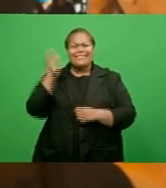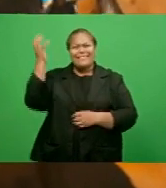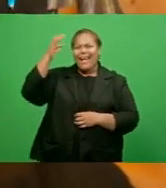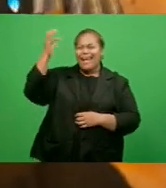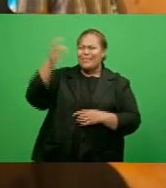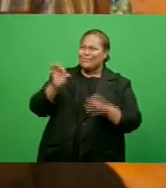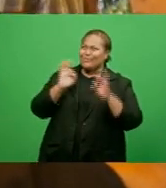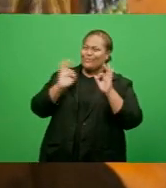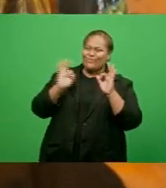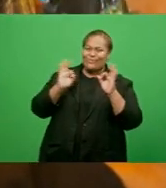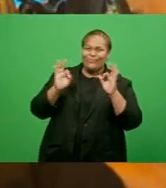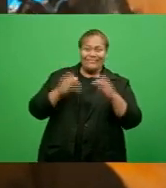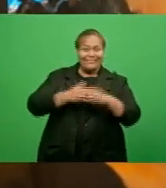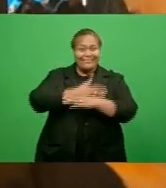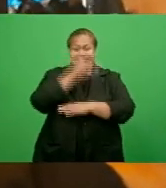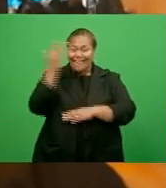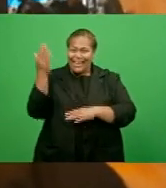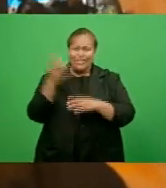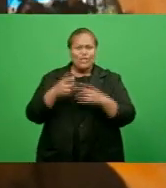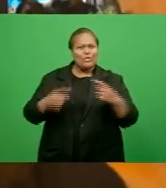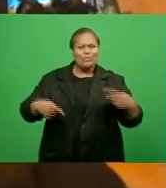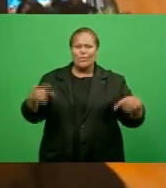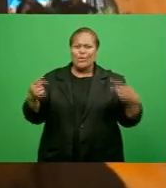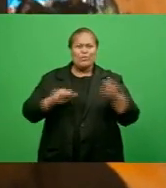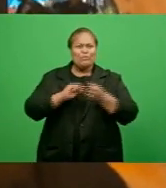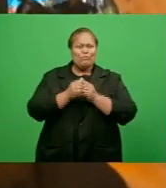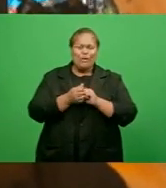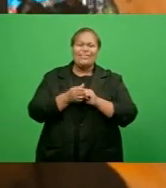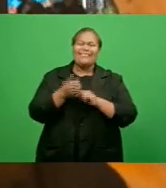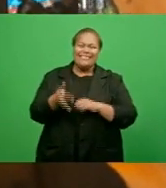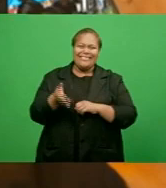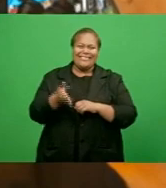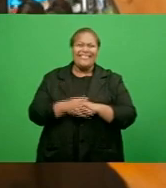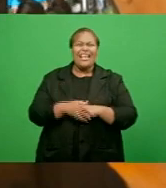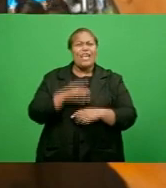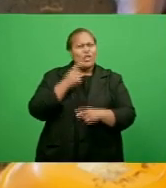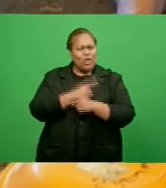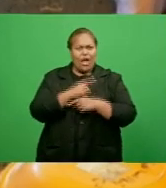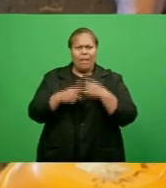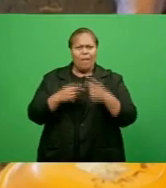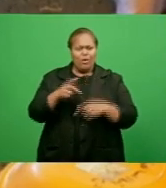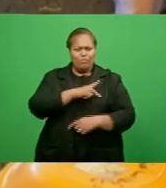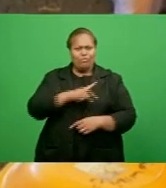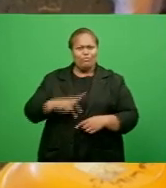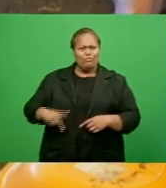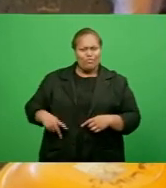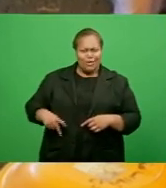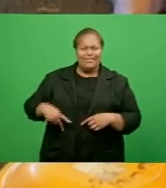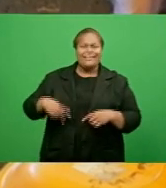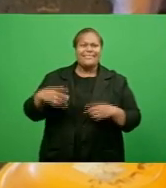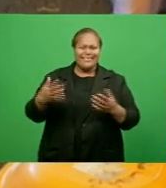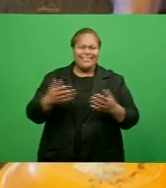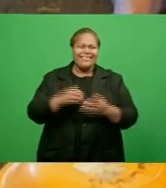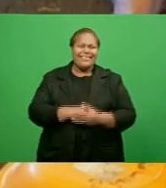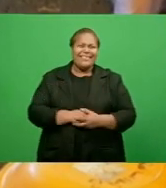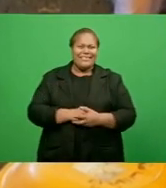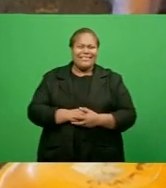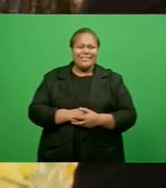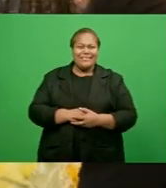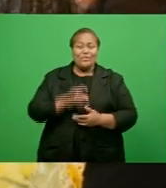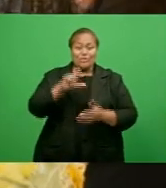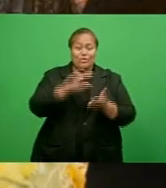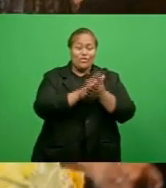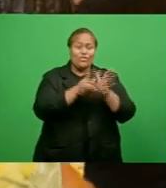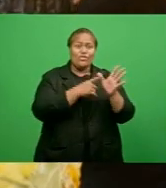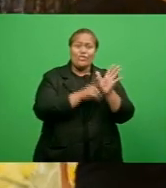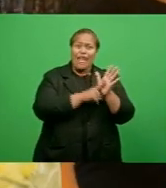the same time, we talk about Prince Charles. The market vendor in Suva says she played center in the netball team, but everyone was